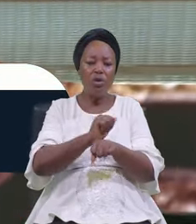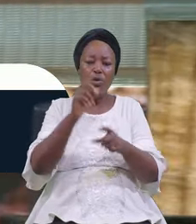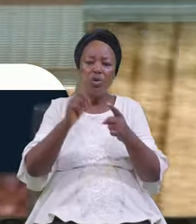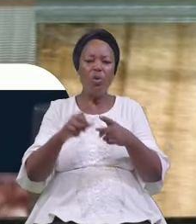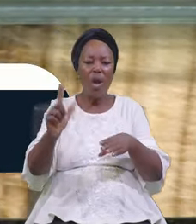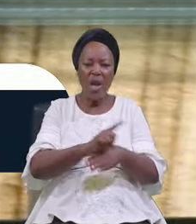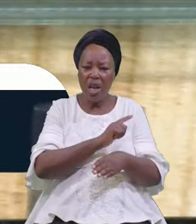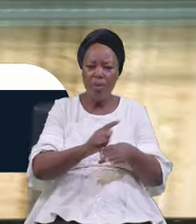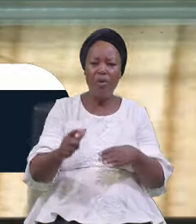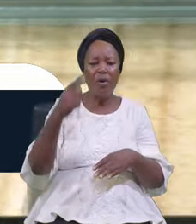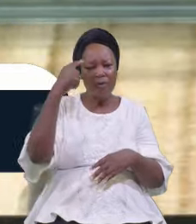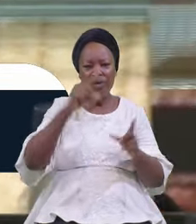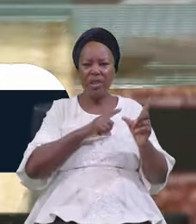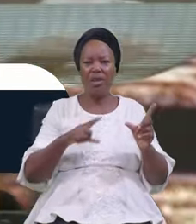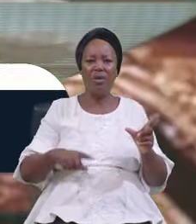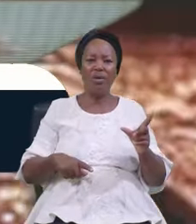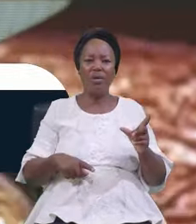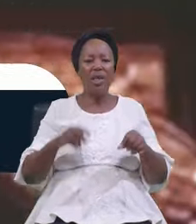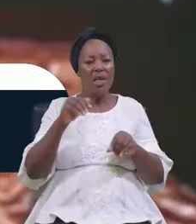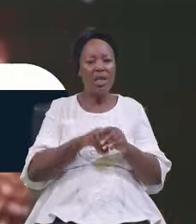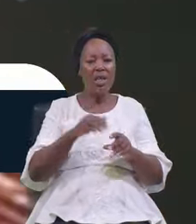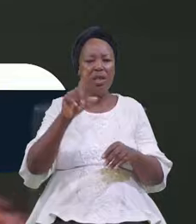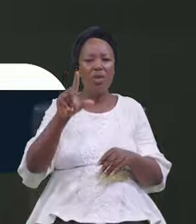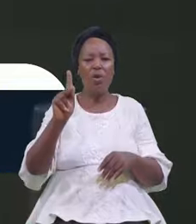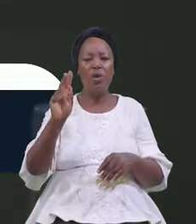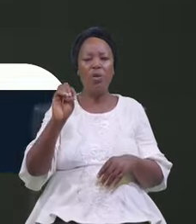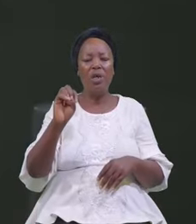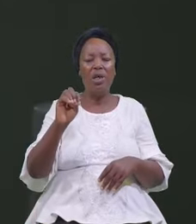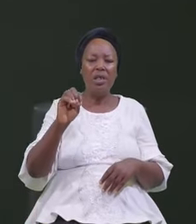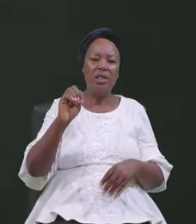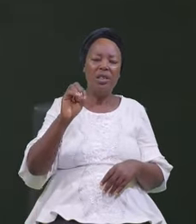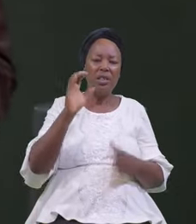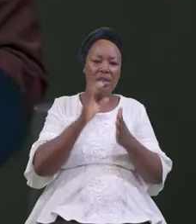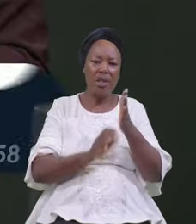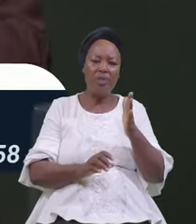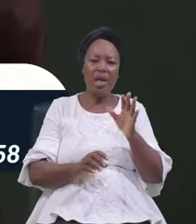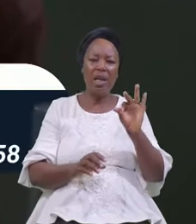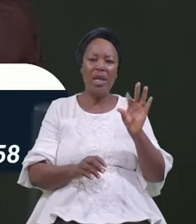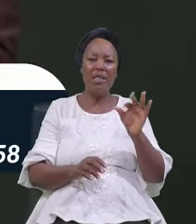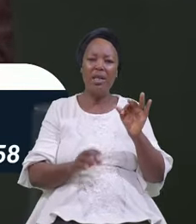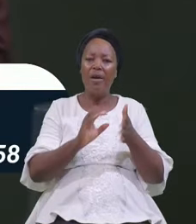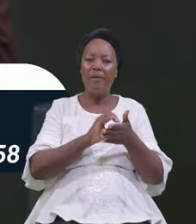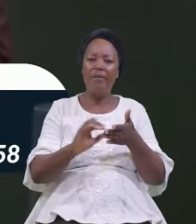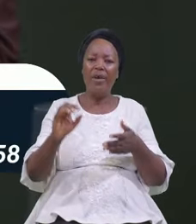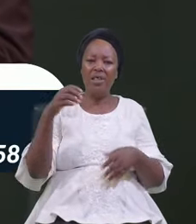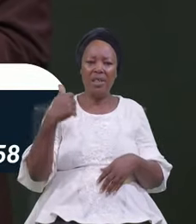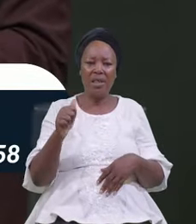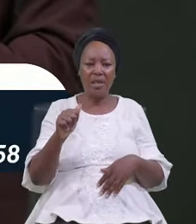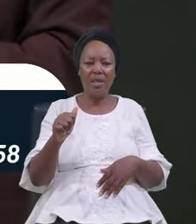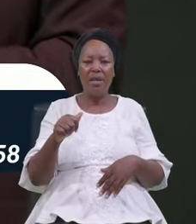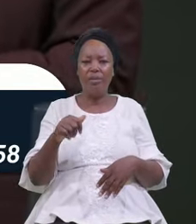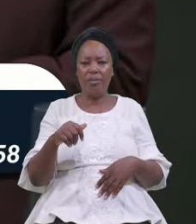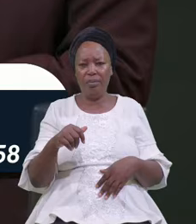commission to labor for the Lord. In Luke chapter 19, reading from verse 10, for the Son of